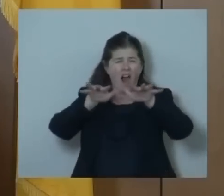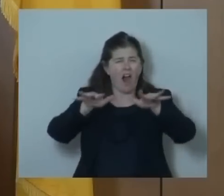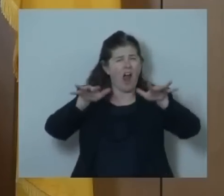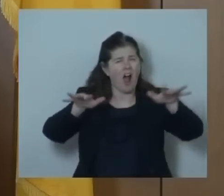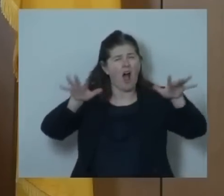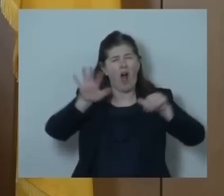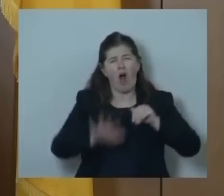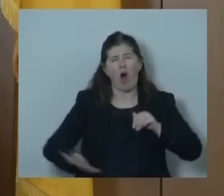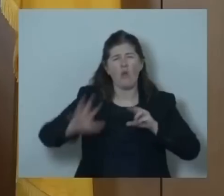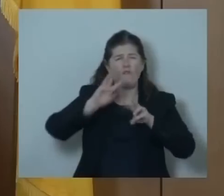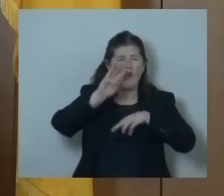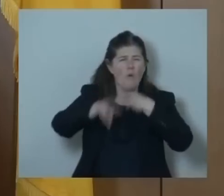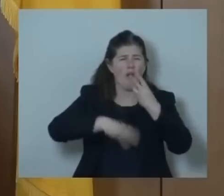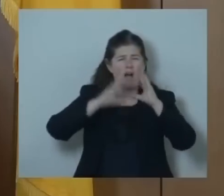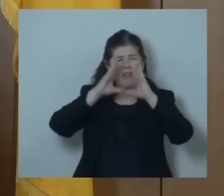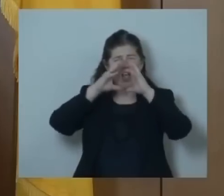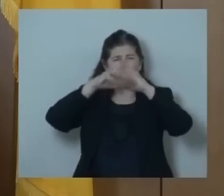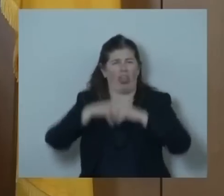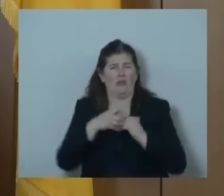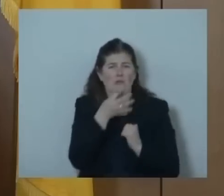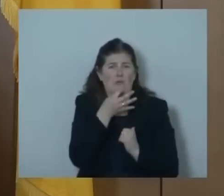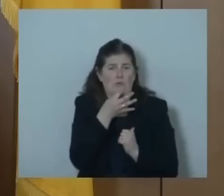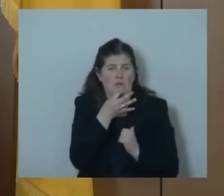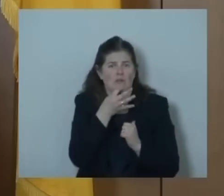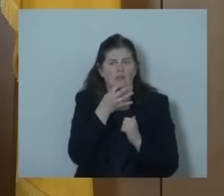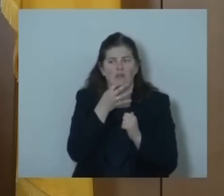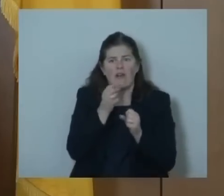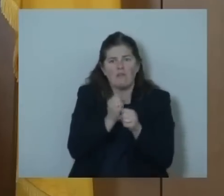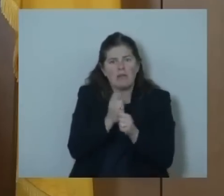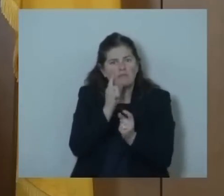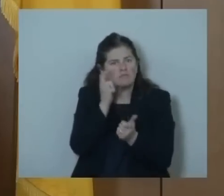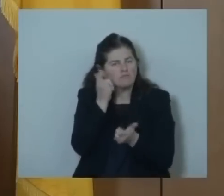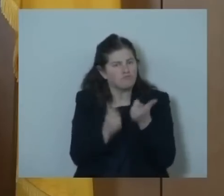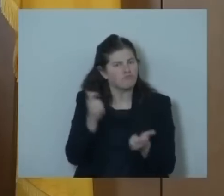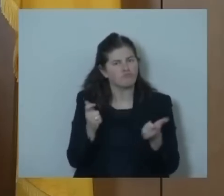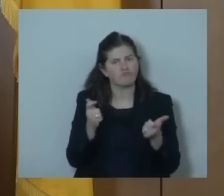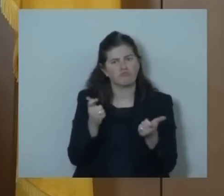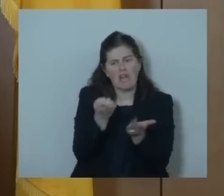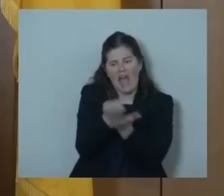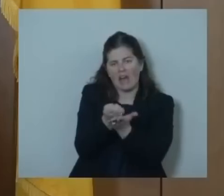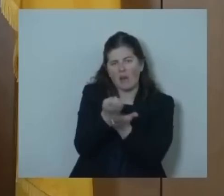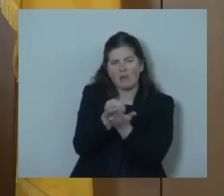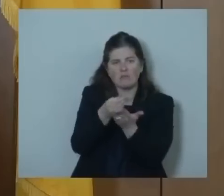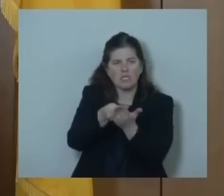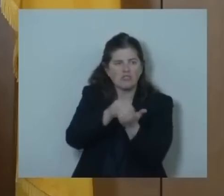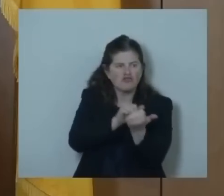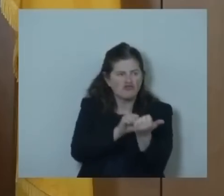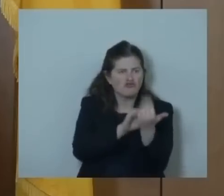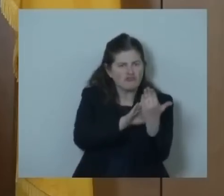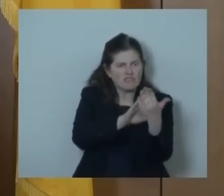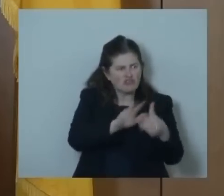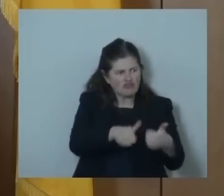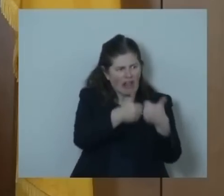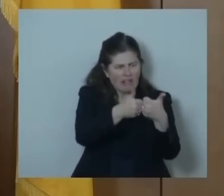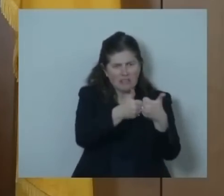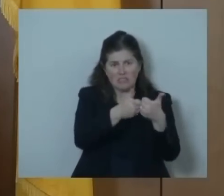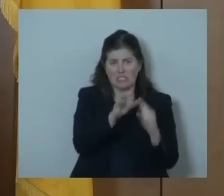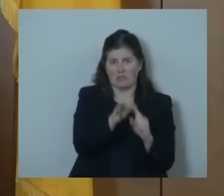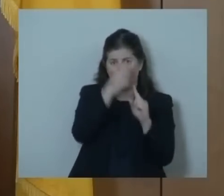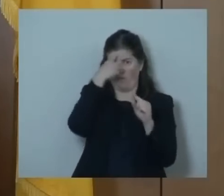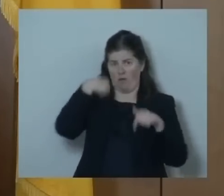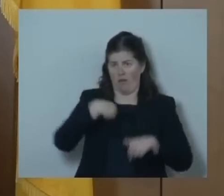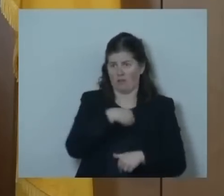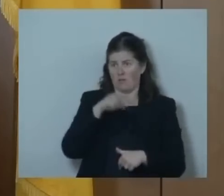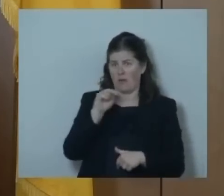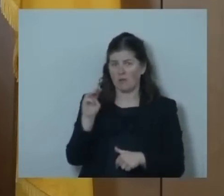economic near collapse and has created significant economic challenges for states like New Mexico. It is all